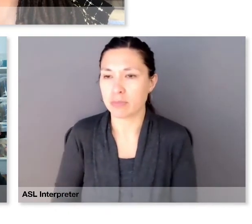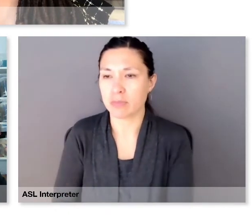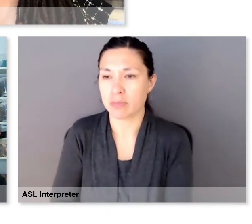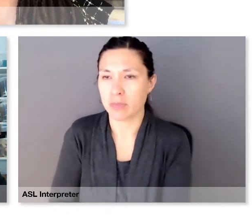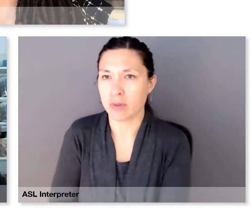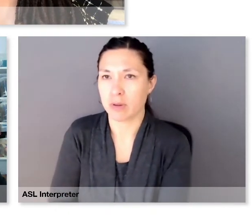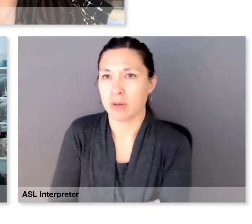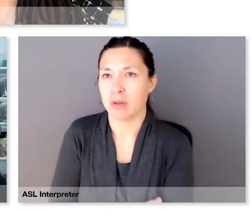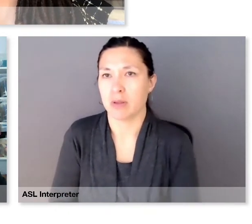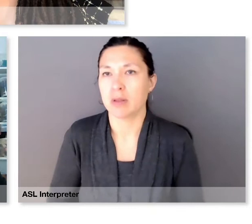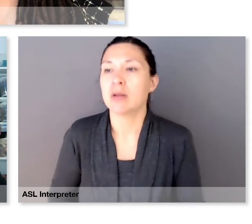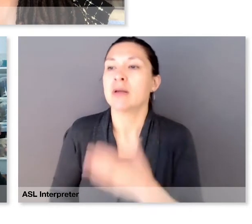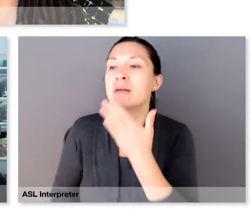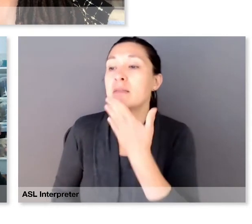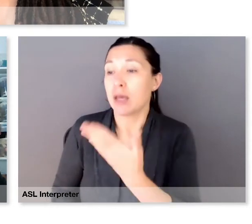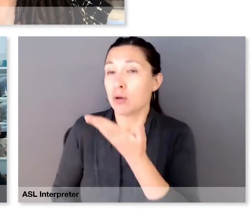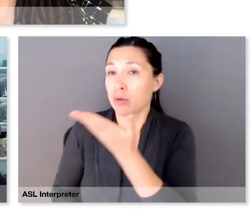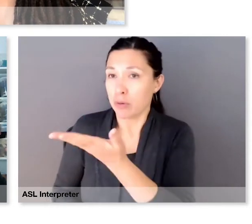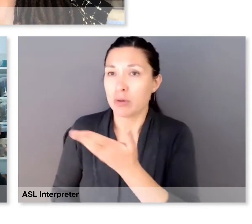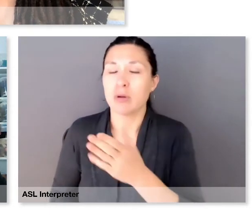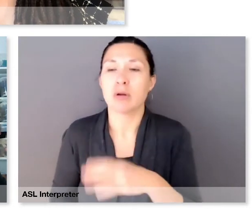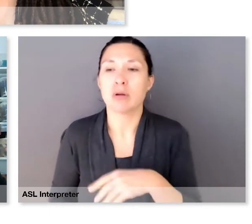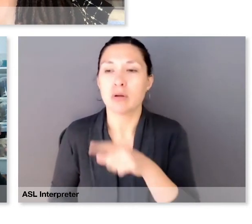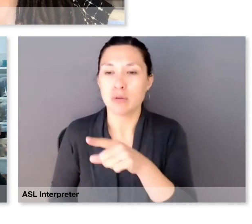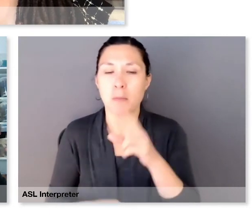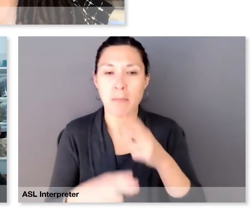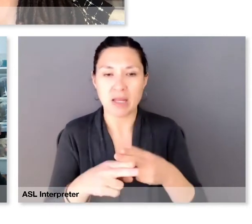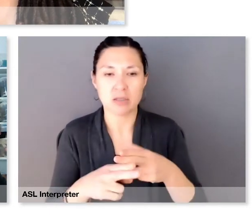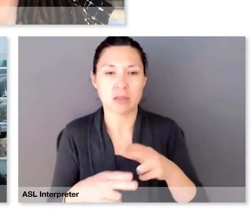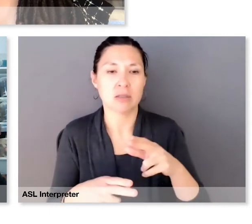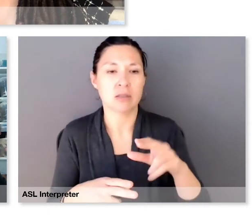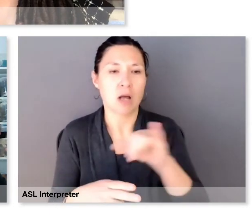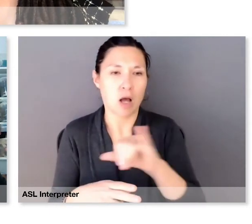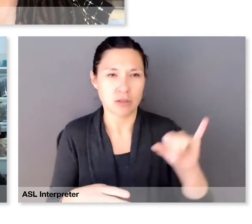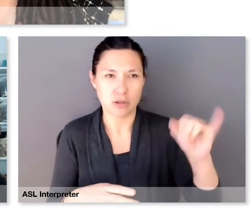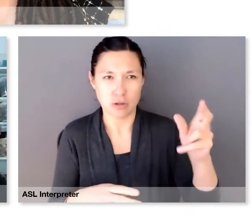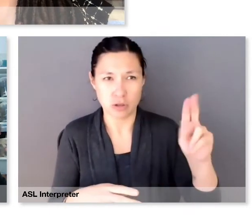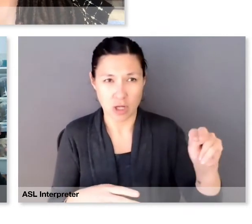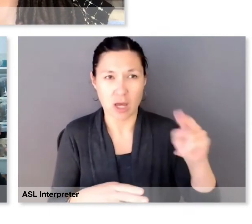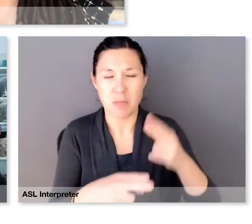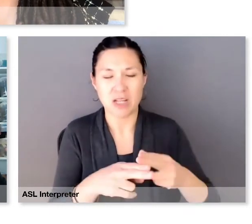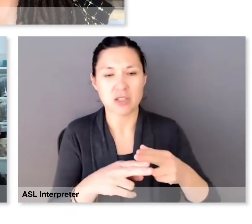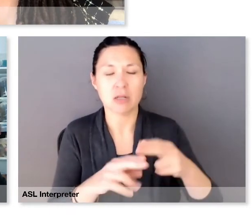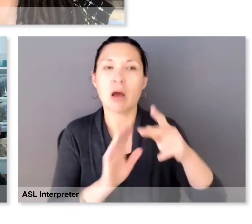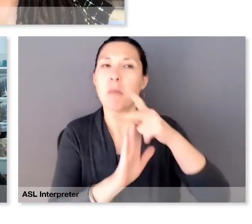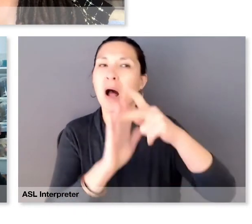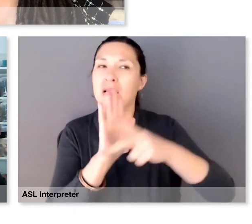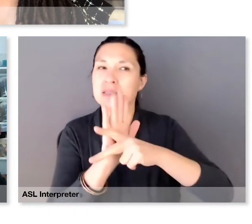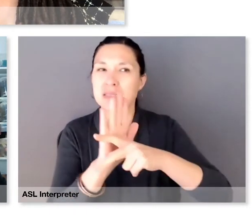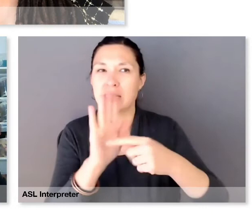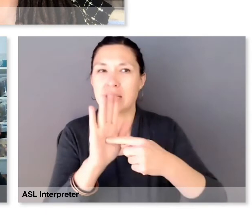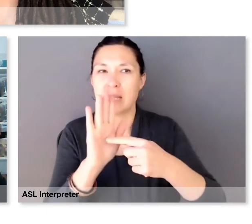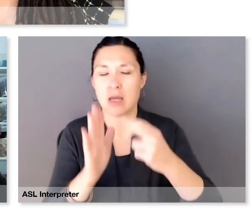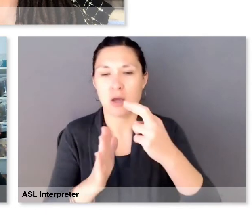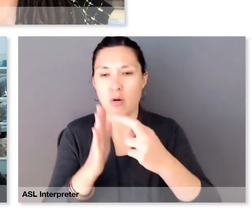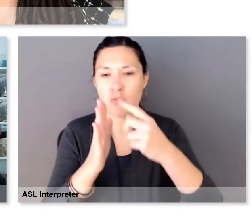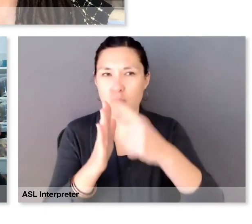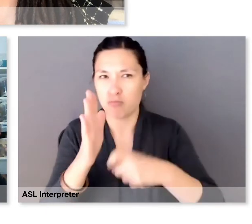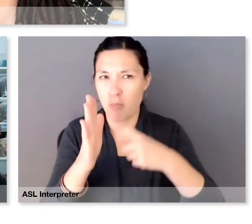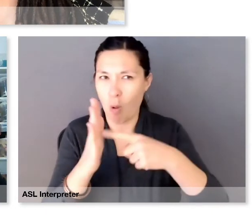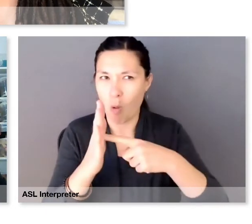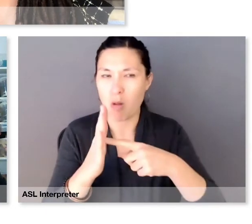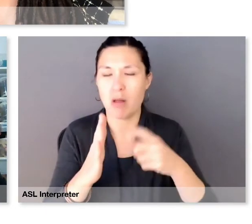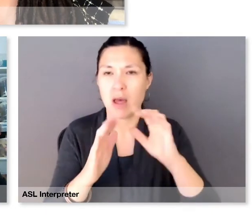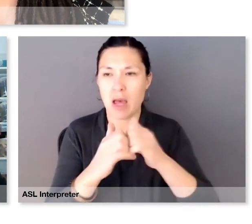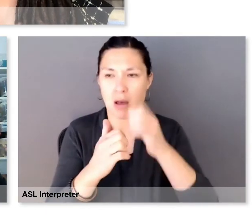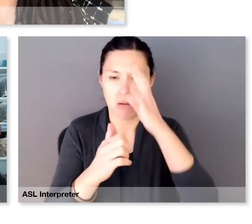John mentioned in his talk about the role of policy in terms of solutions, and then Ruha just mentioned the kind